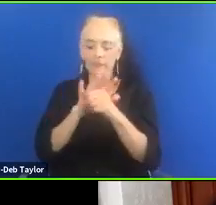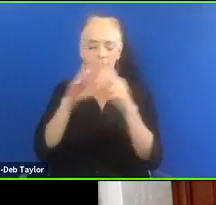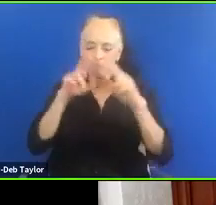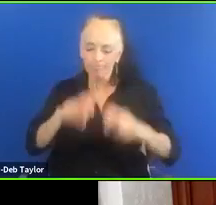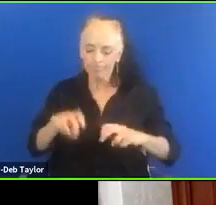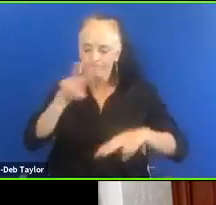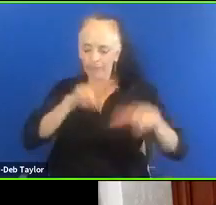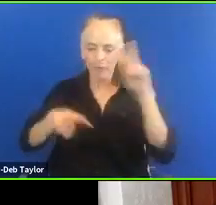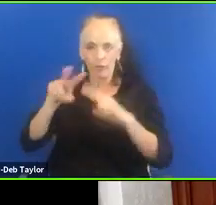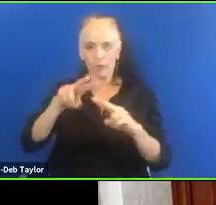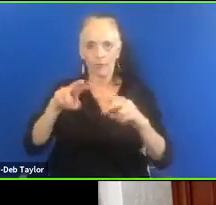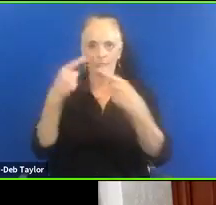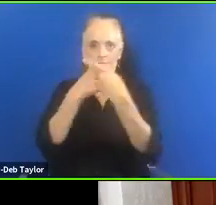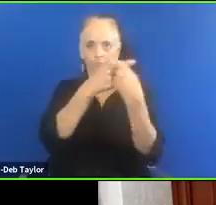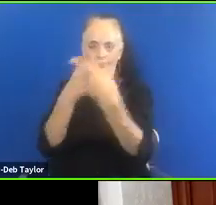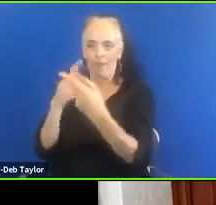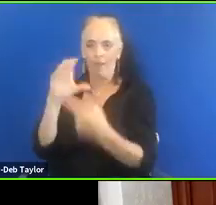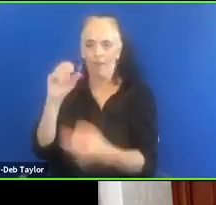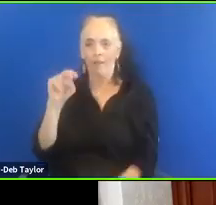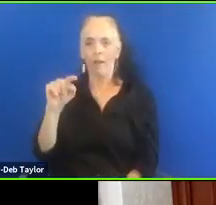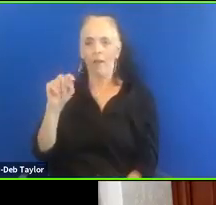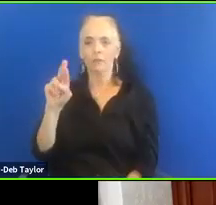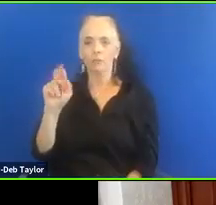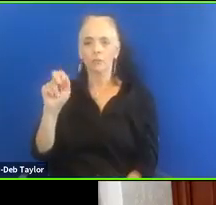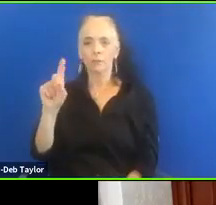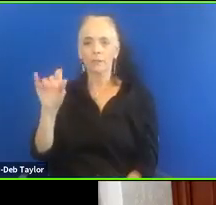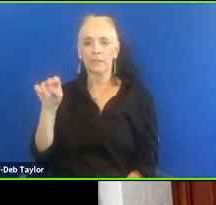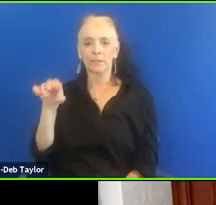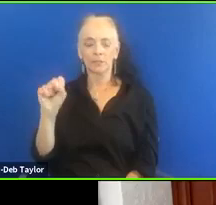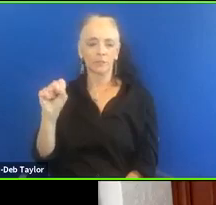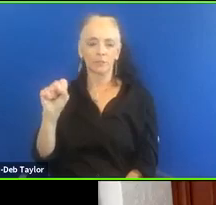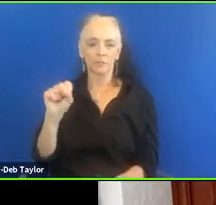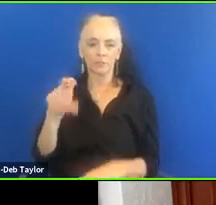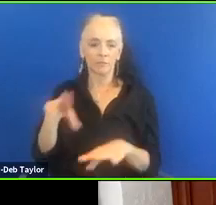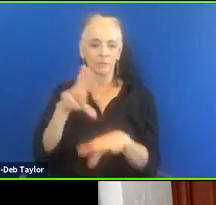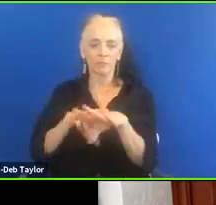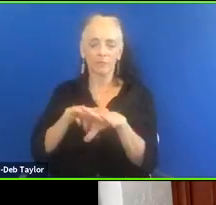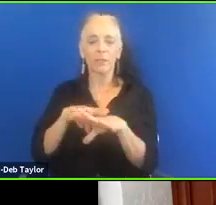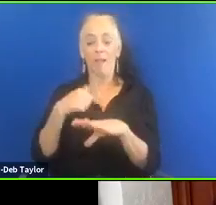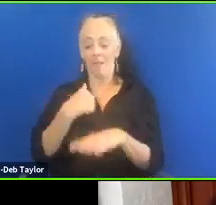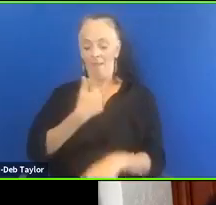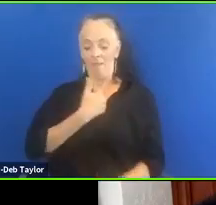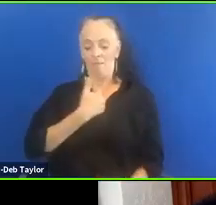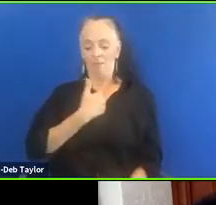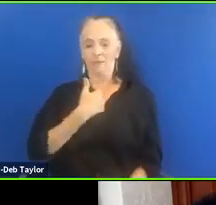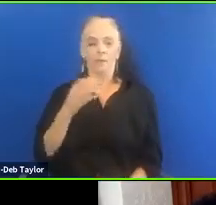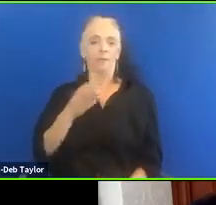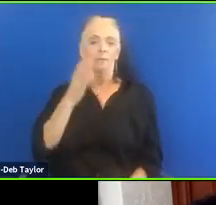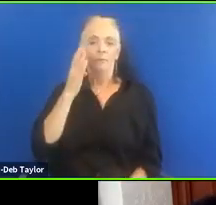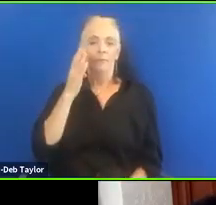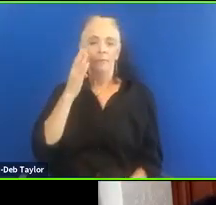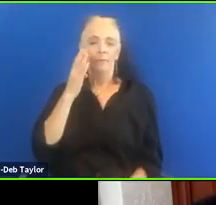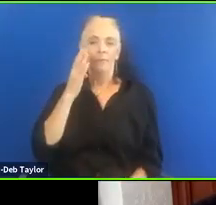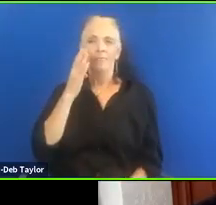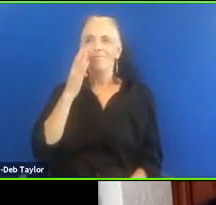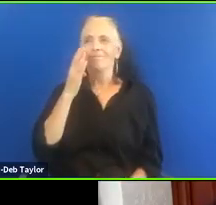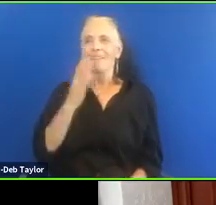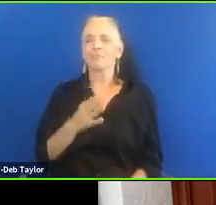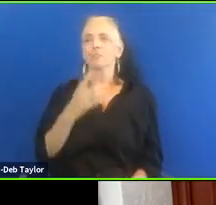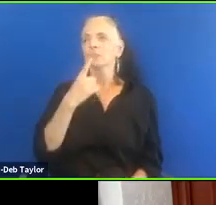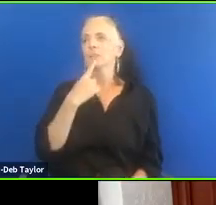not. I don't know if ridiculous is the right word, but I personally would not suggest that we not